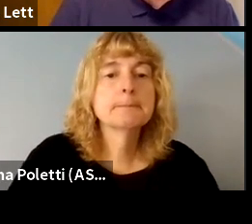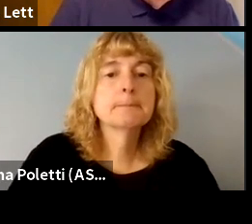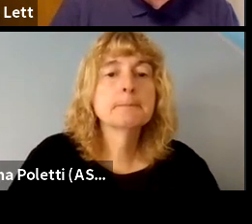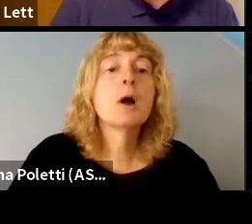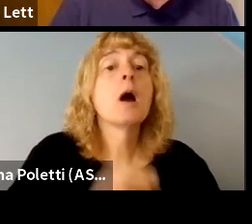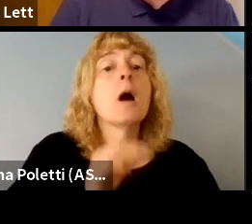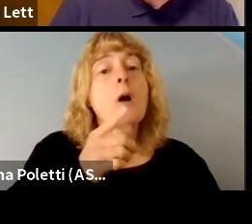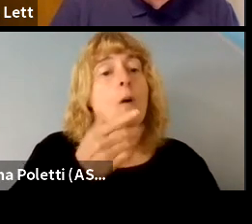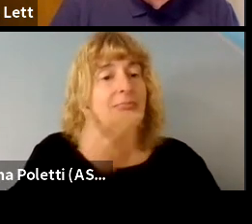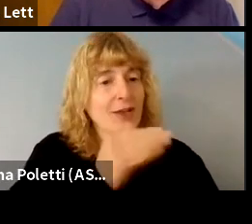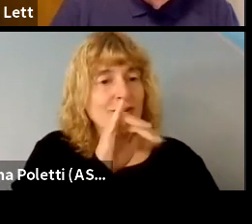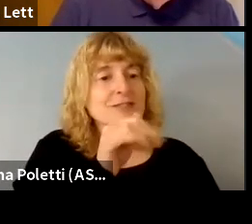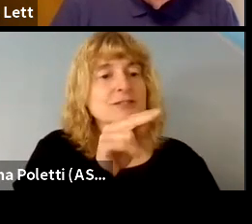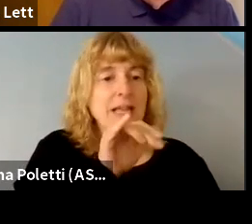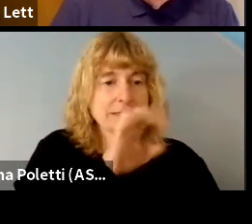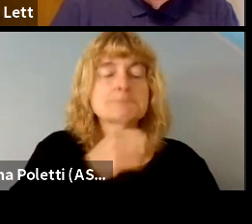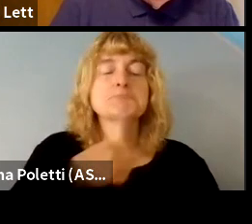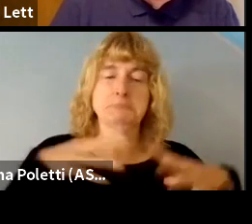Thank you, Janice. I'll accept.